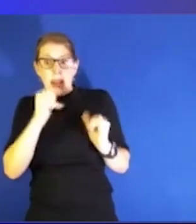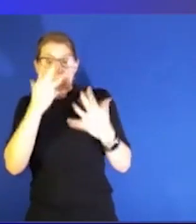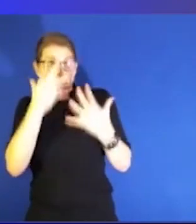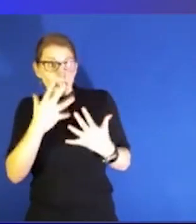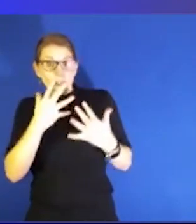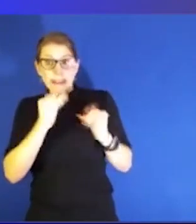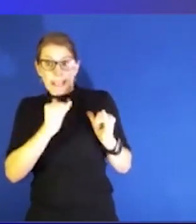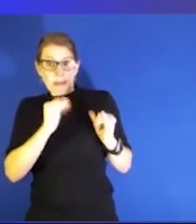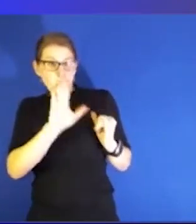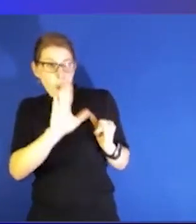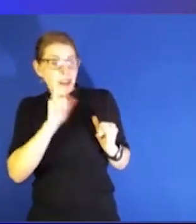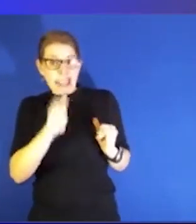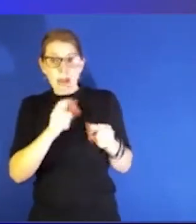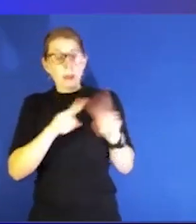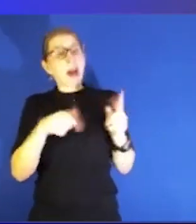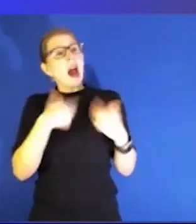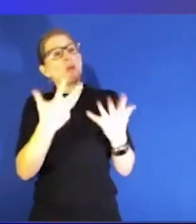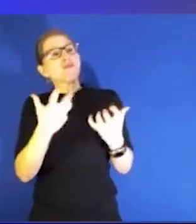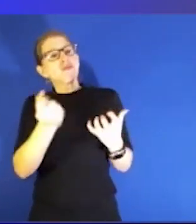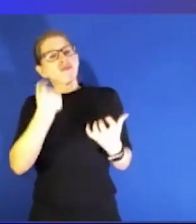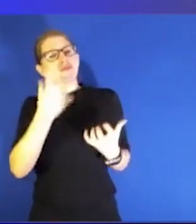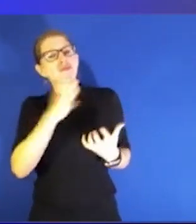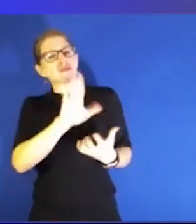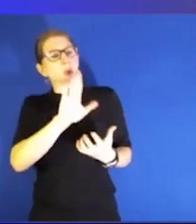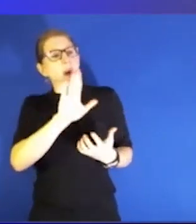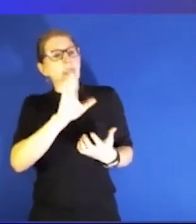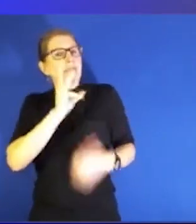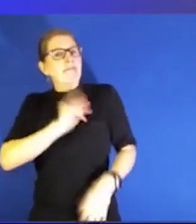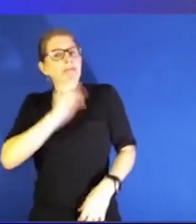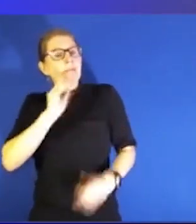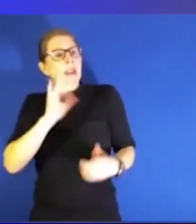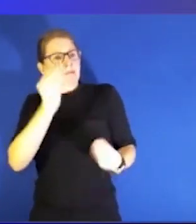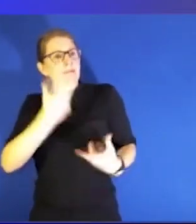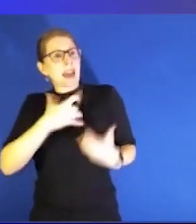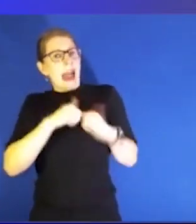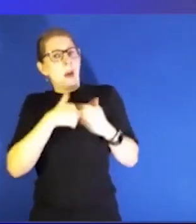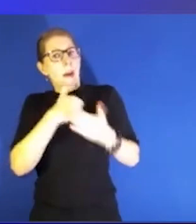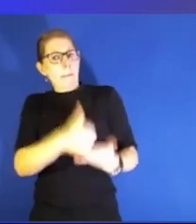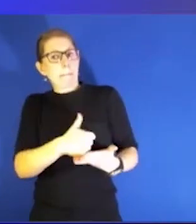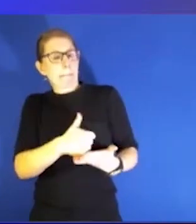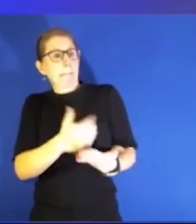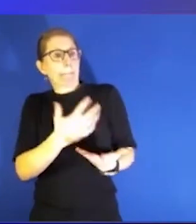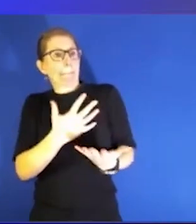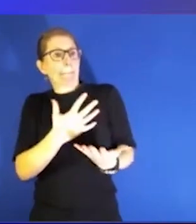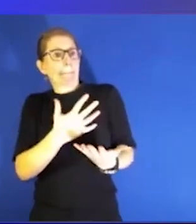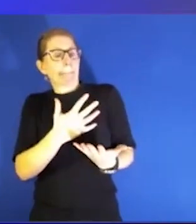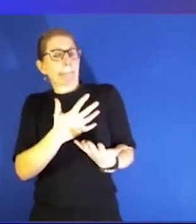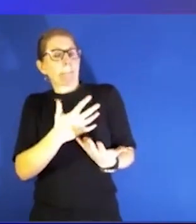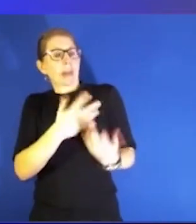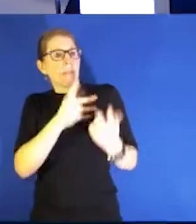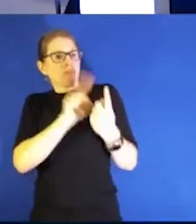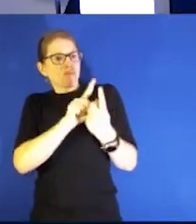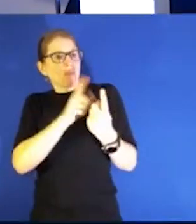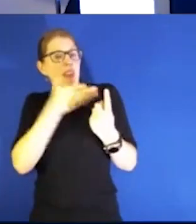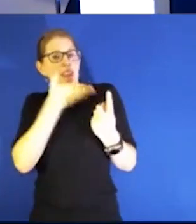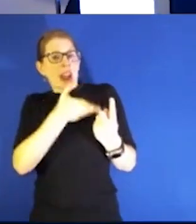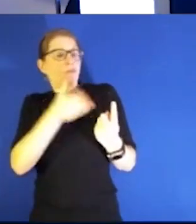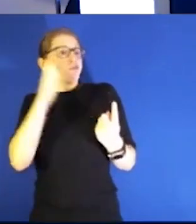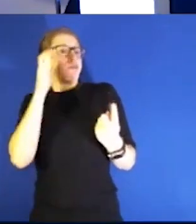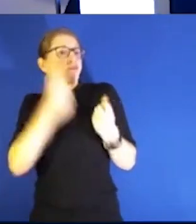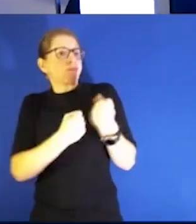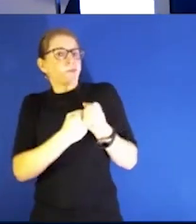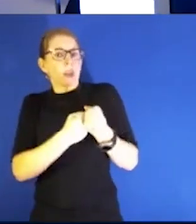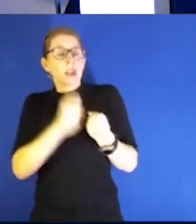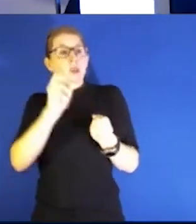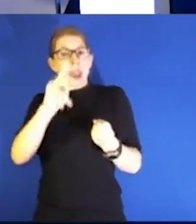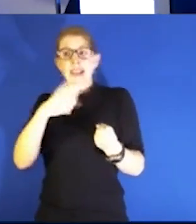yours, but I want to understand and let me know how I can help, and really being present and listening to that individual as well. So it's okay to say, I don't understand, but I'm